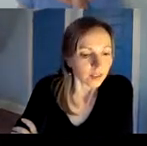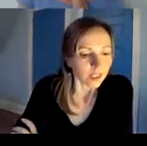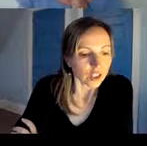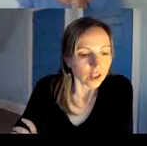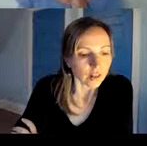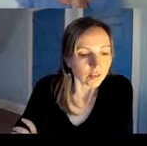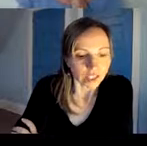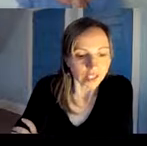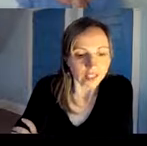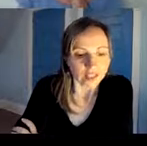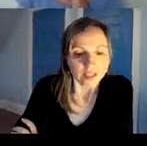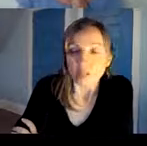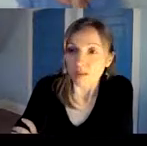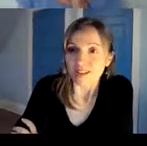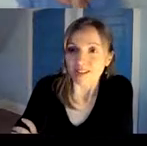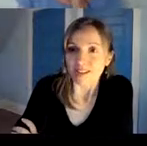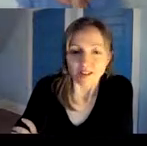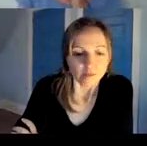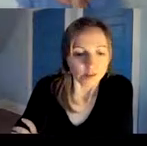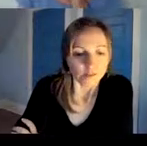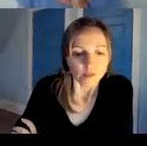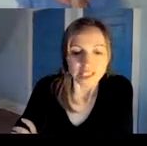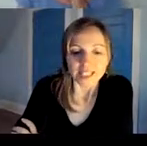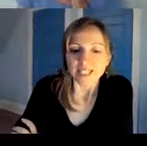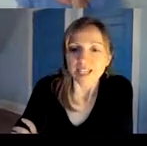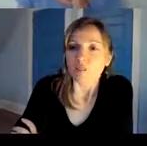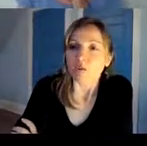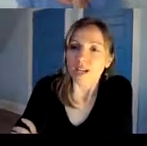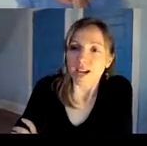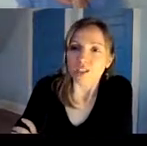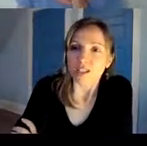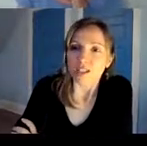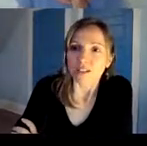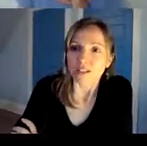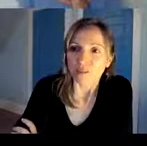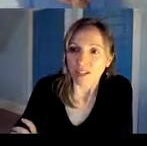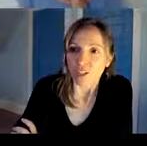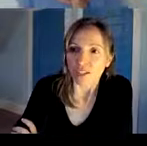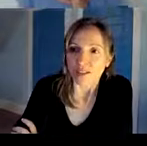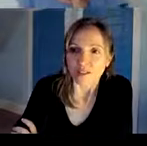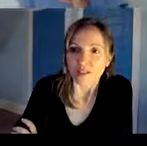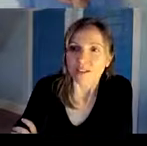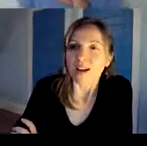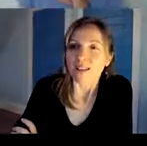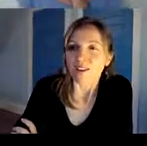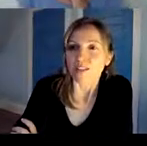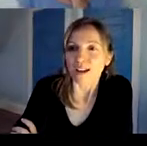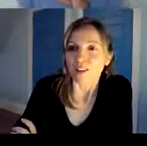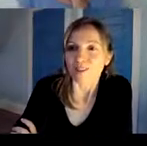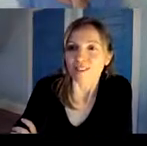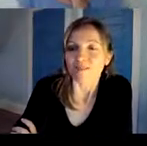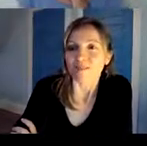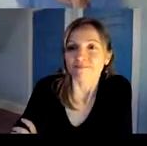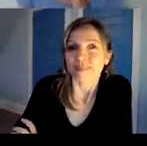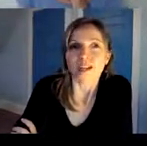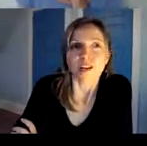for a clutch of chickadees to make it for the 16 days between hatching and fledging. 9,000